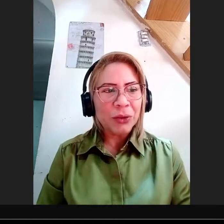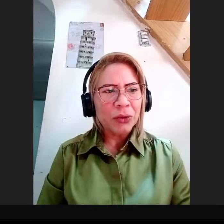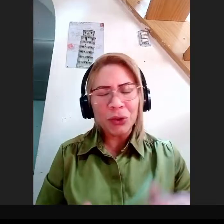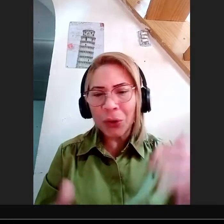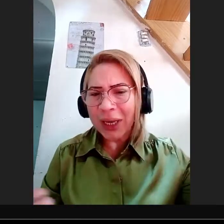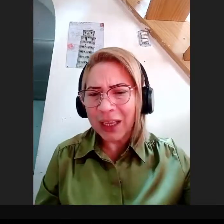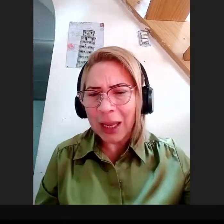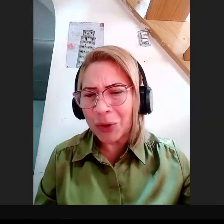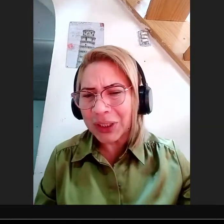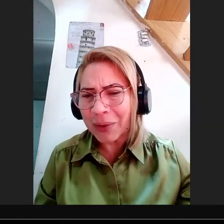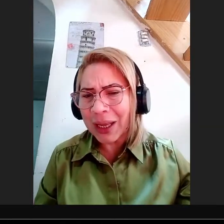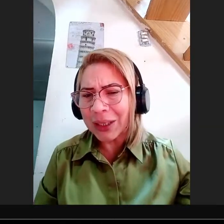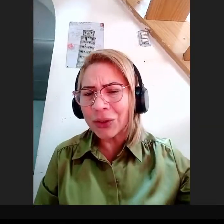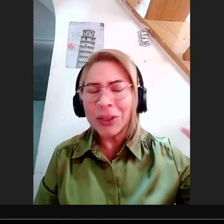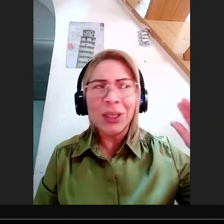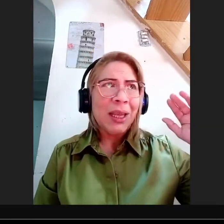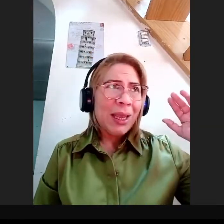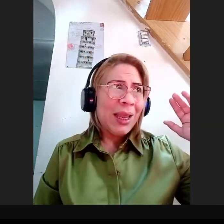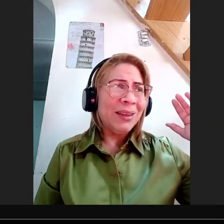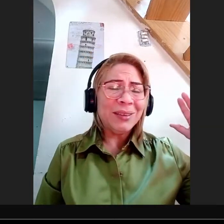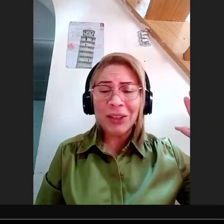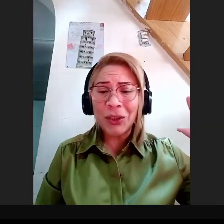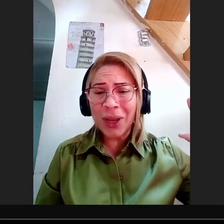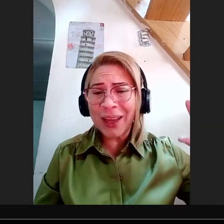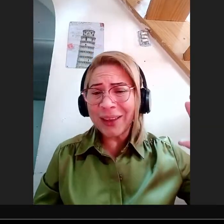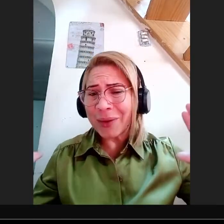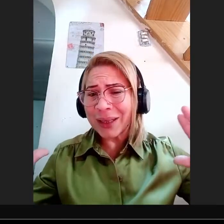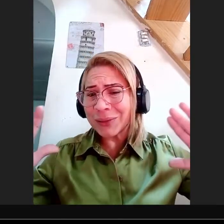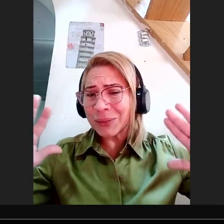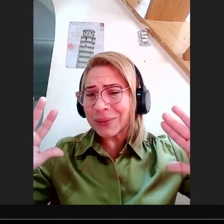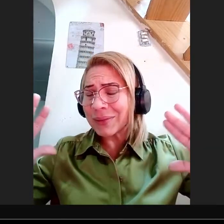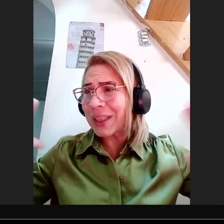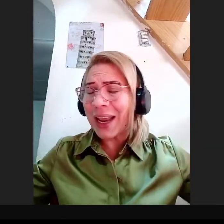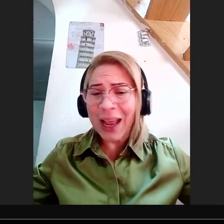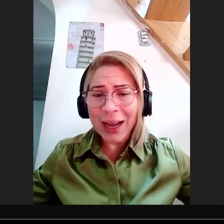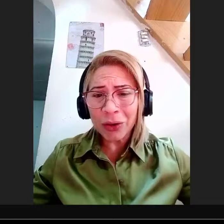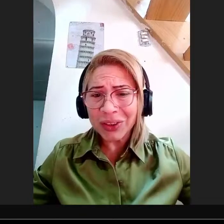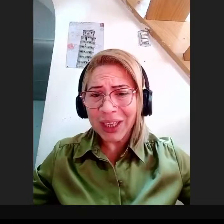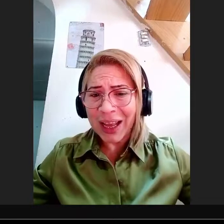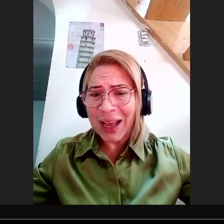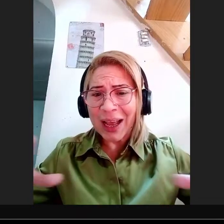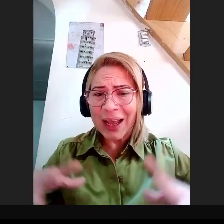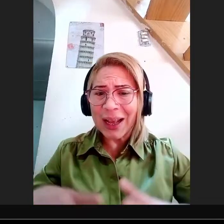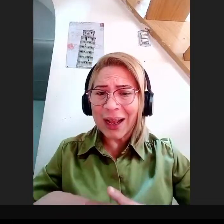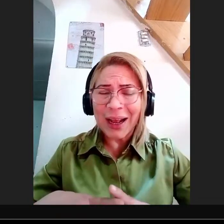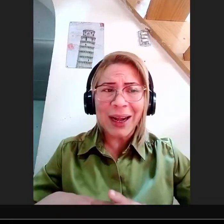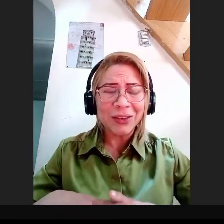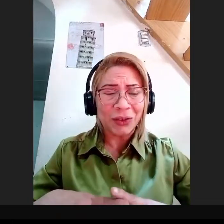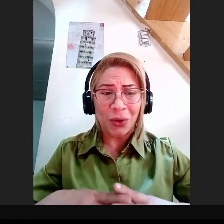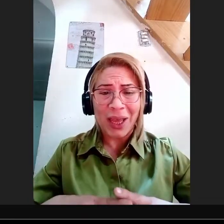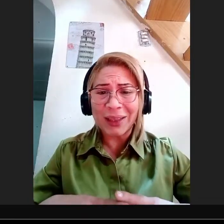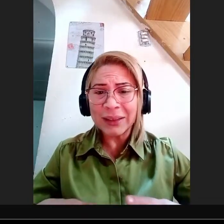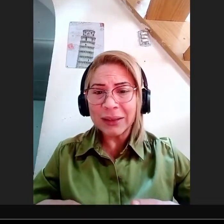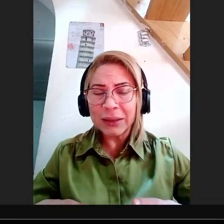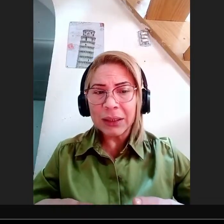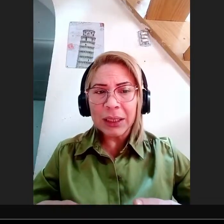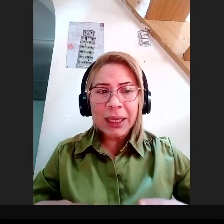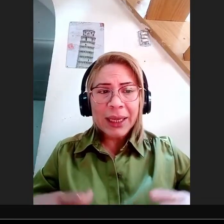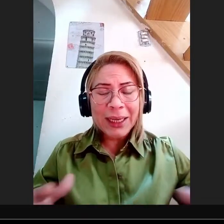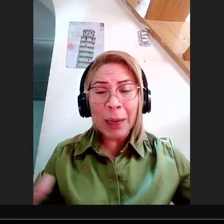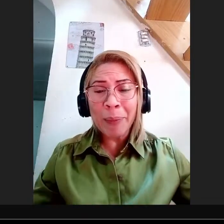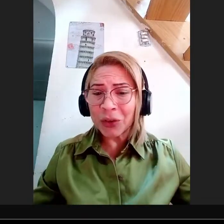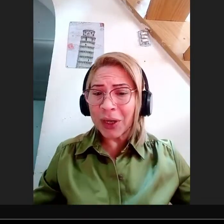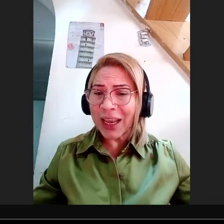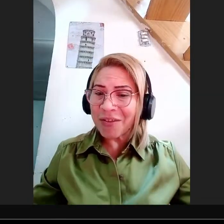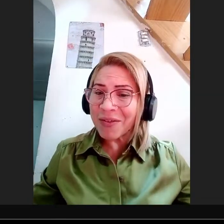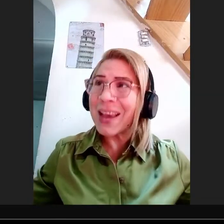make myself more clear. I mean, we were working in sites that were remotely located, very